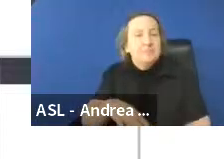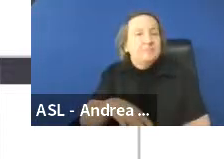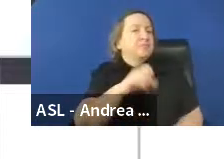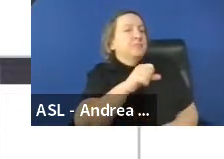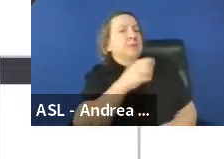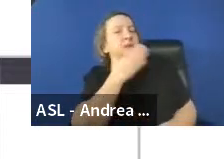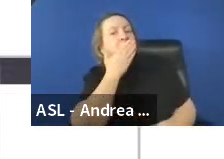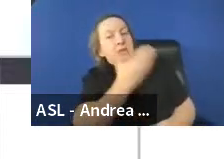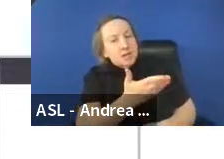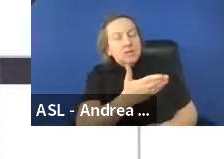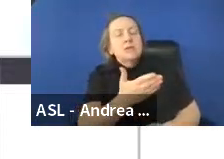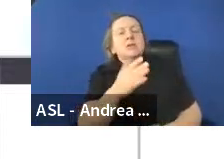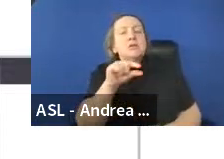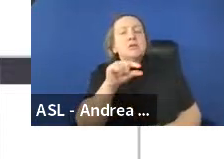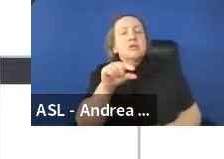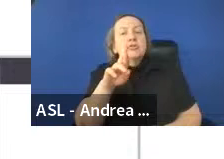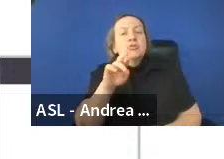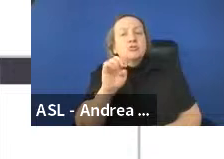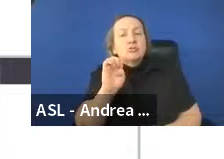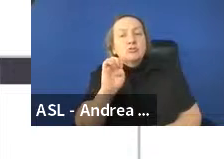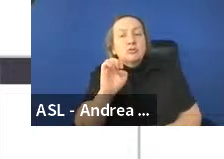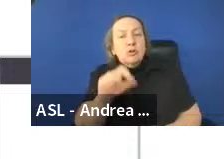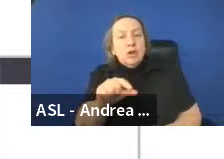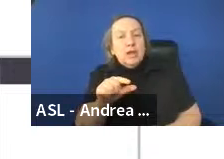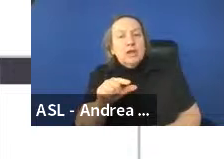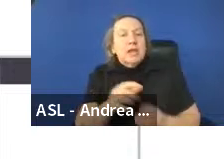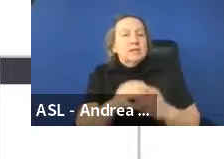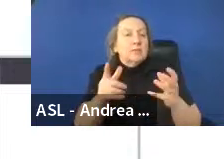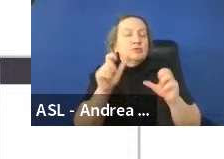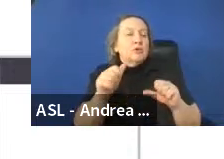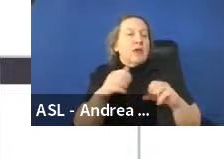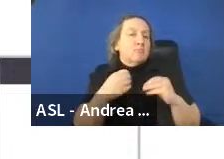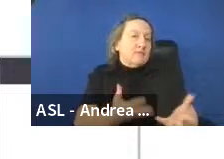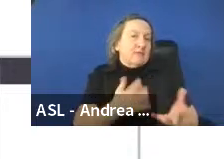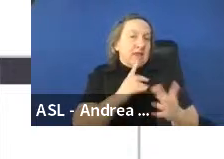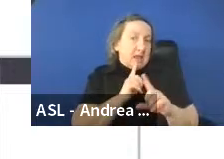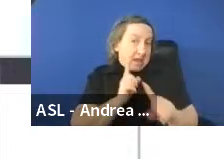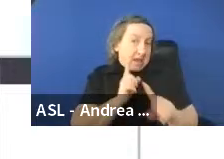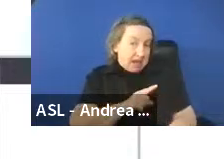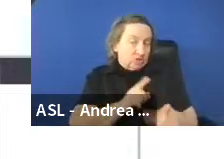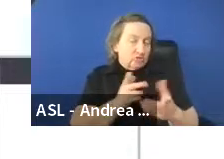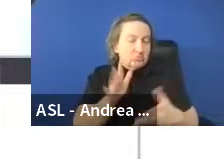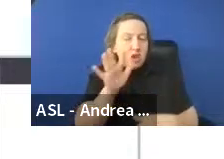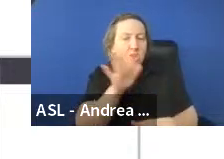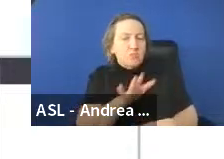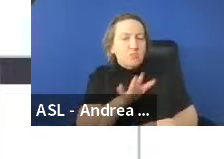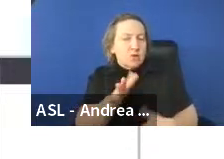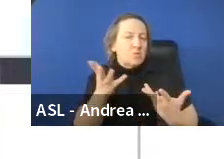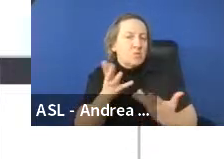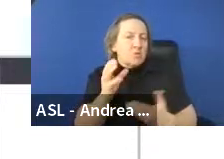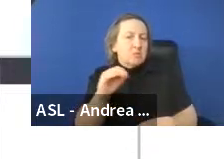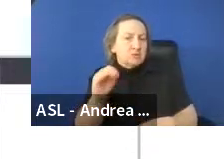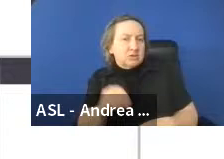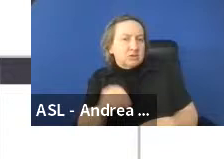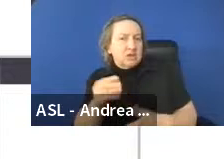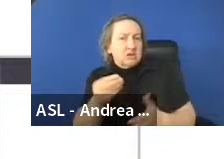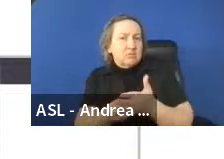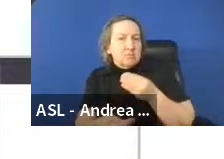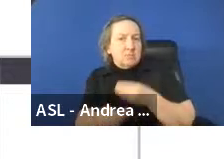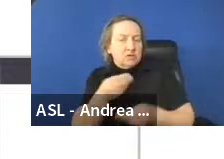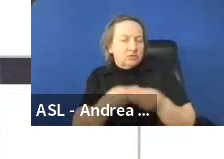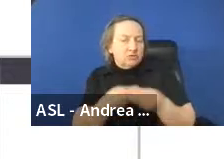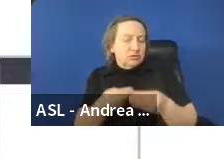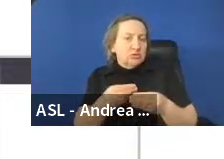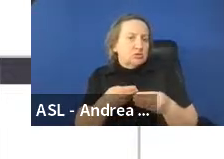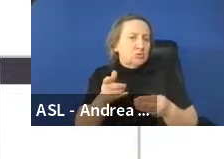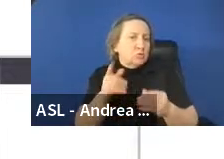thank you. And Greg, to the extent that you can provide an answer to this, approximately what percentage of your budget do you